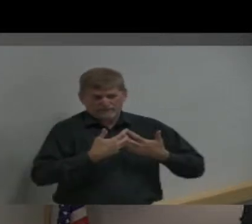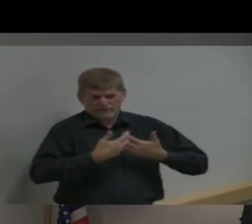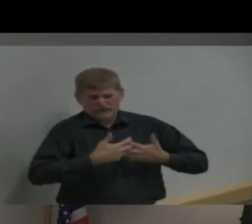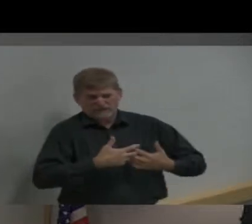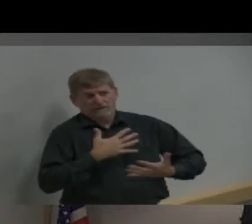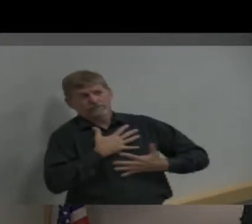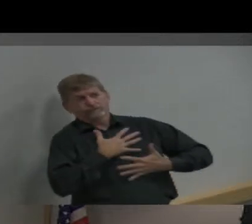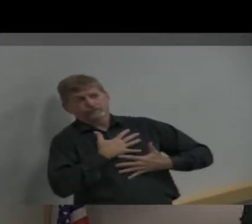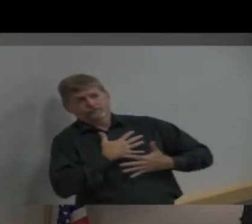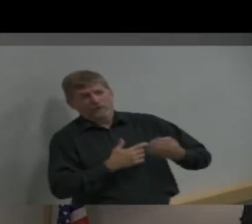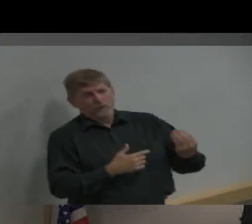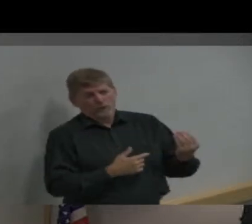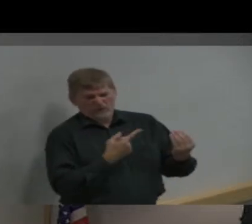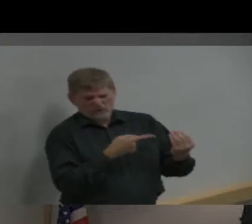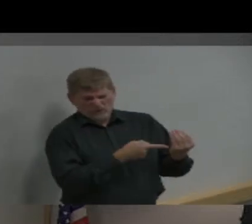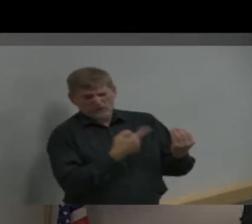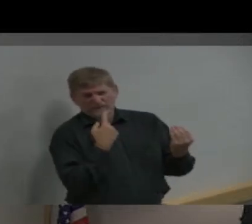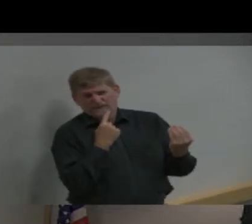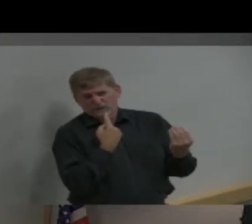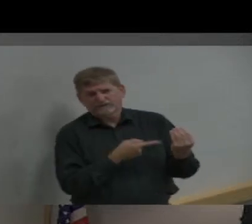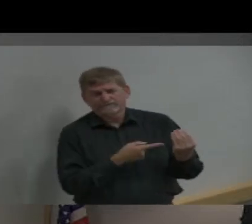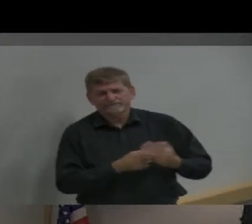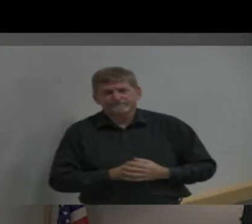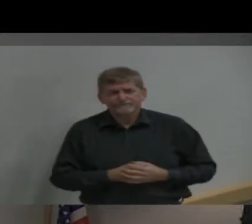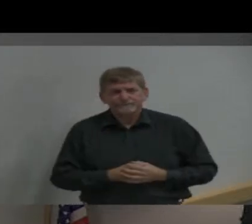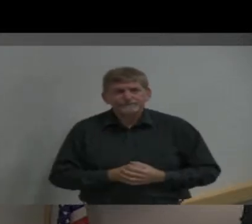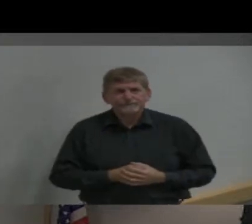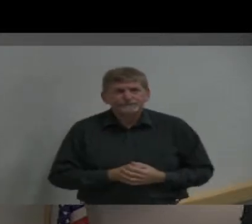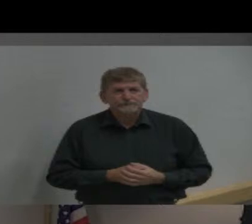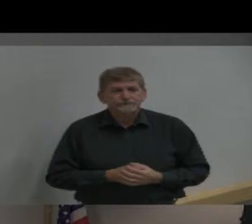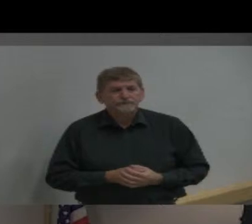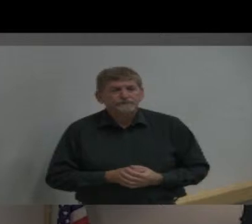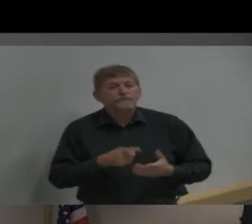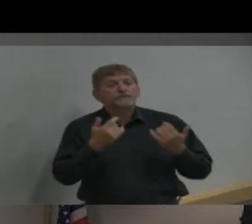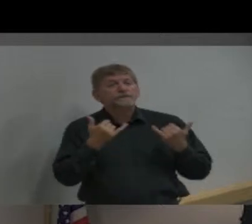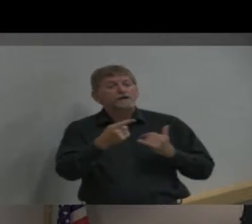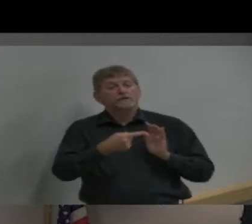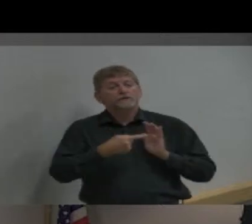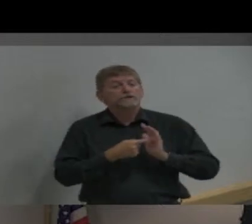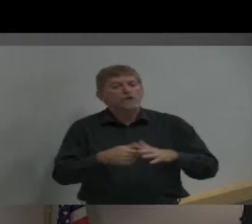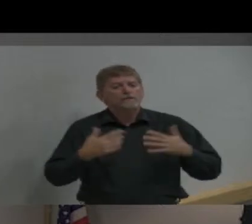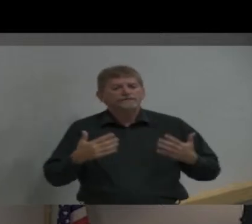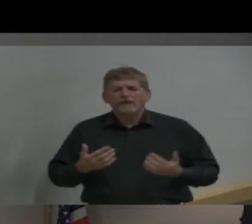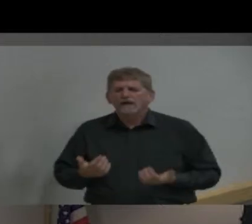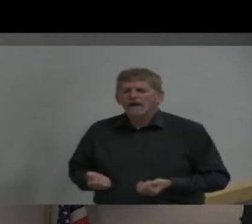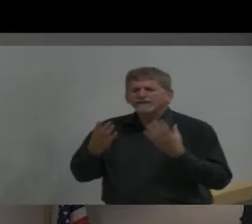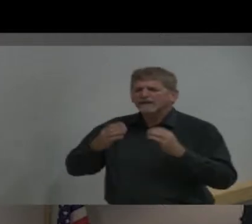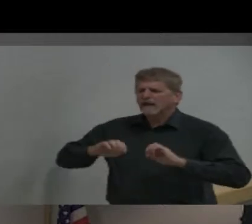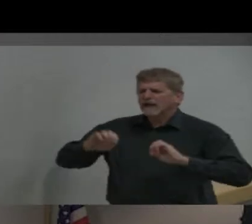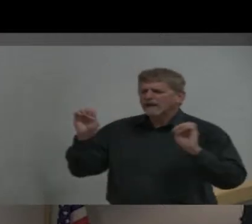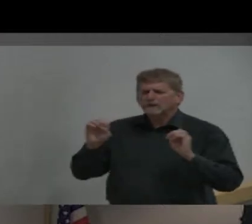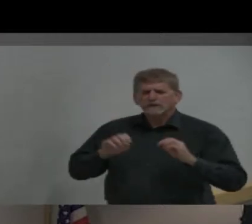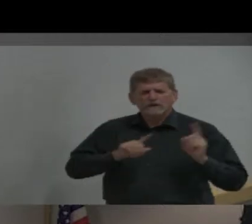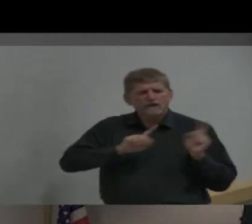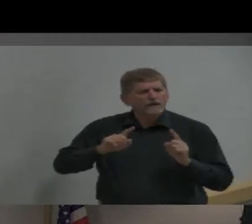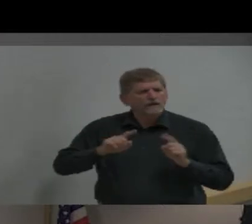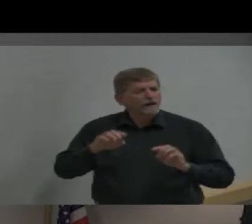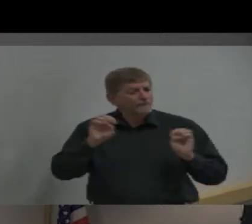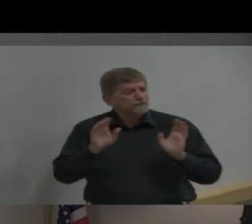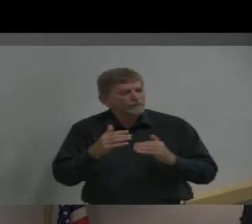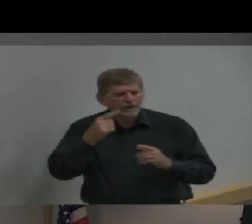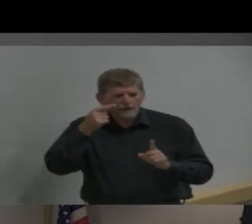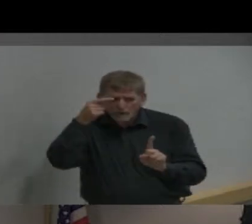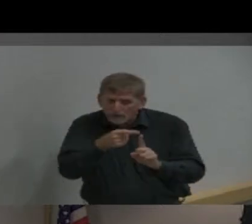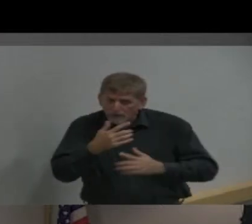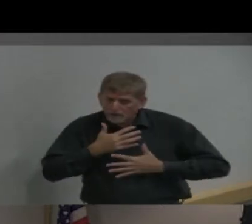hospitalization for COVID-19. This slide shows our emergency department visits for respiratory illnesses, and this number